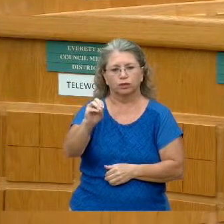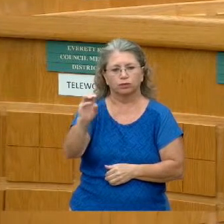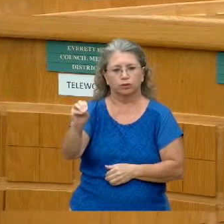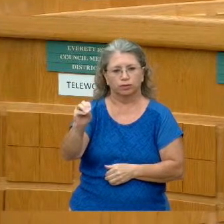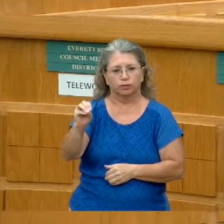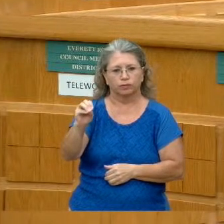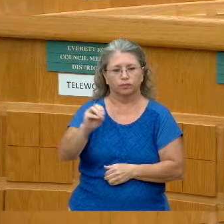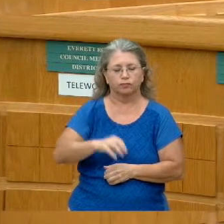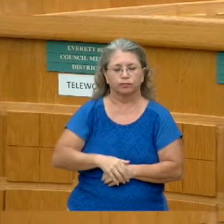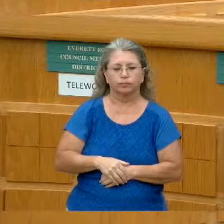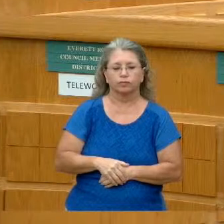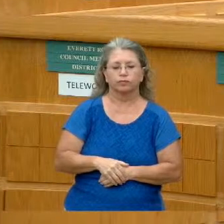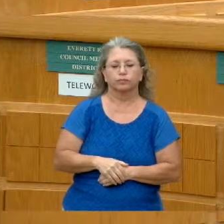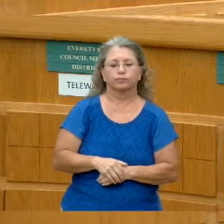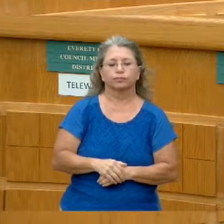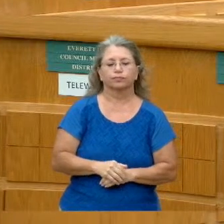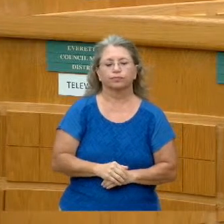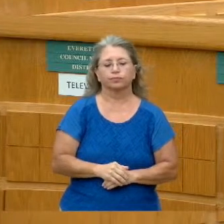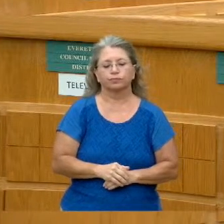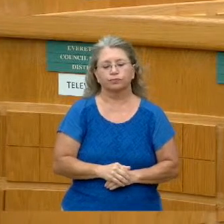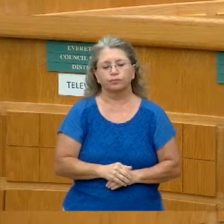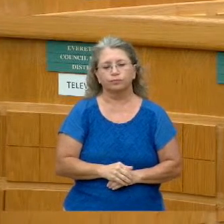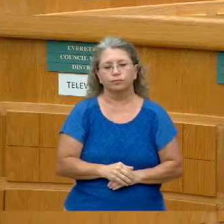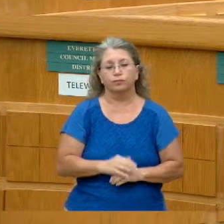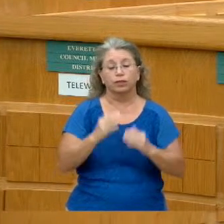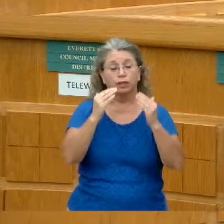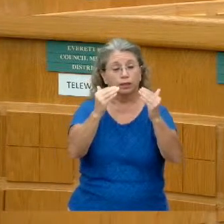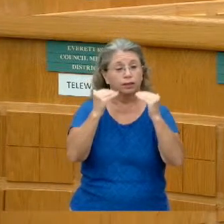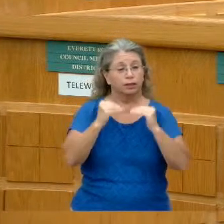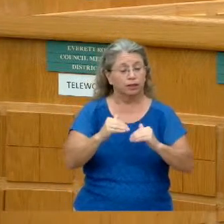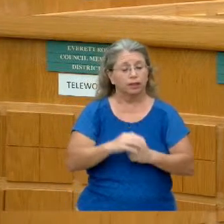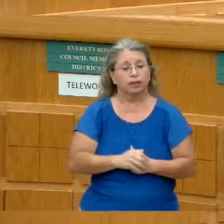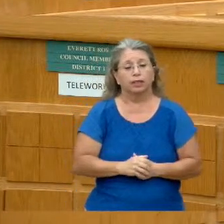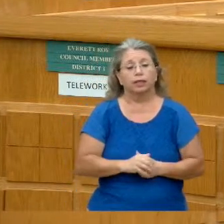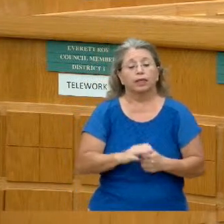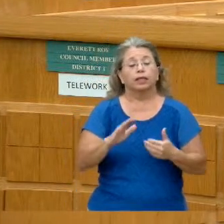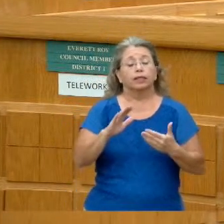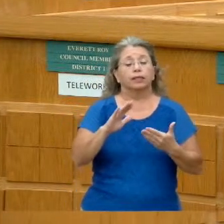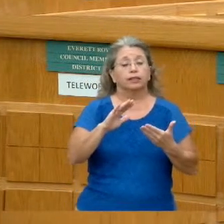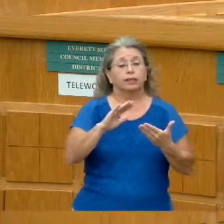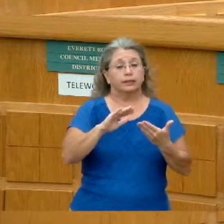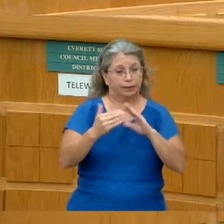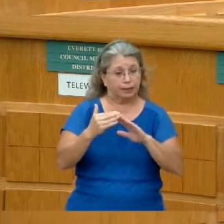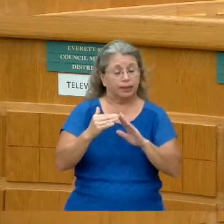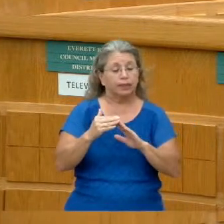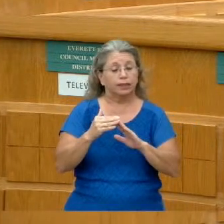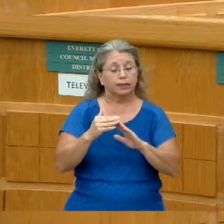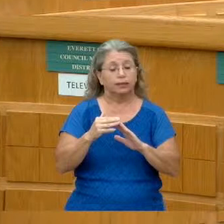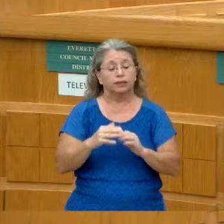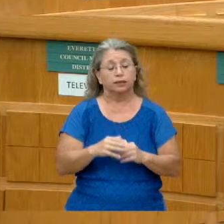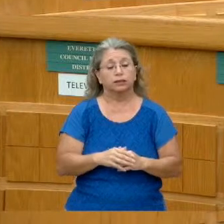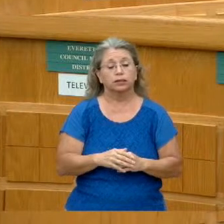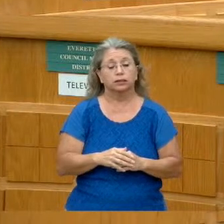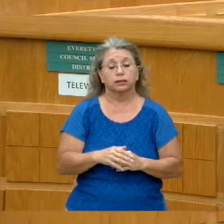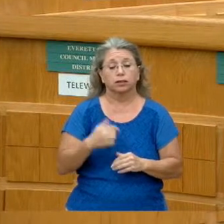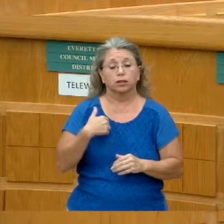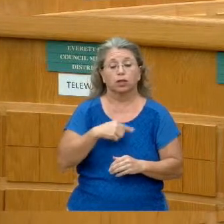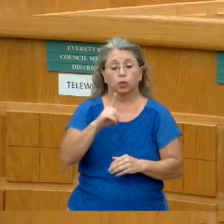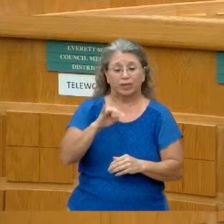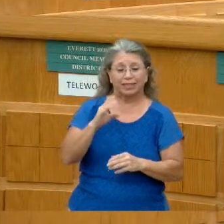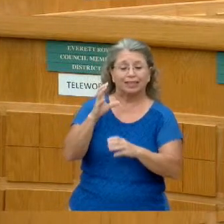512-883-2400. Okay, and then the city is going to, because we did get some